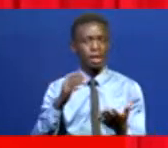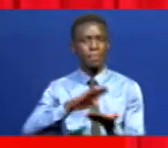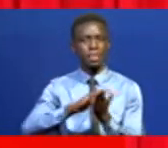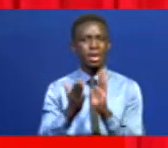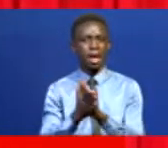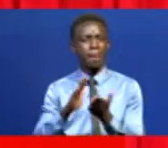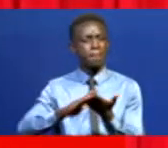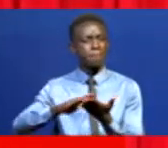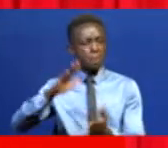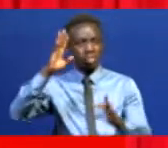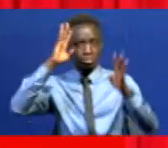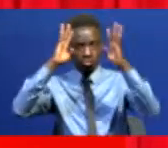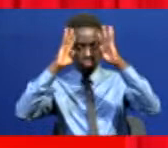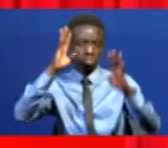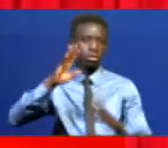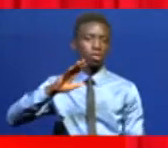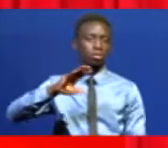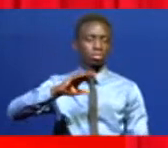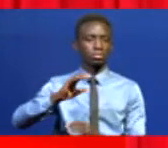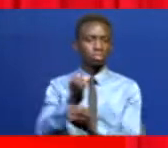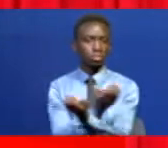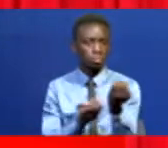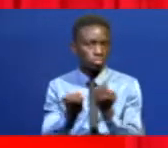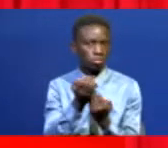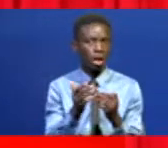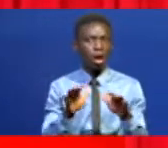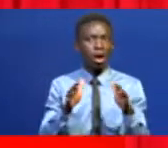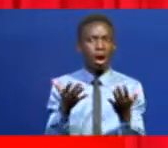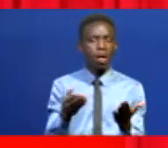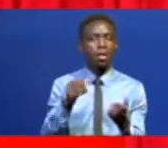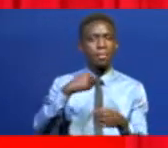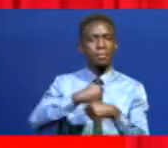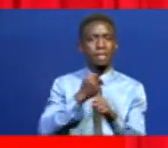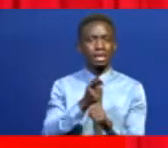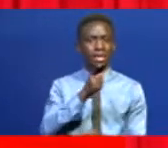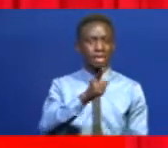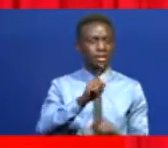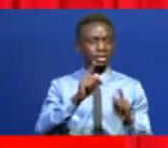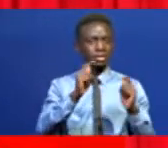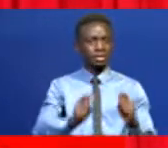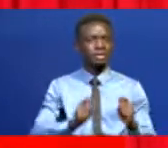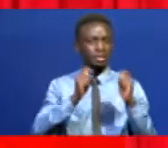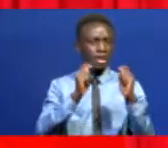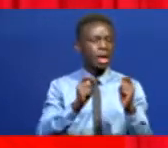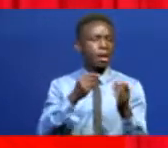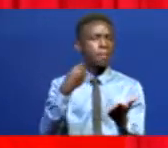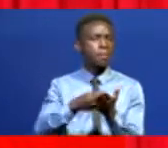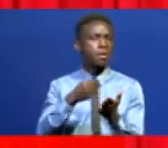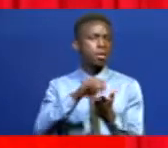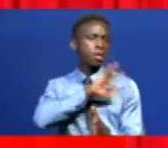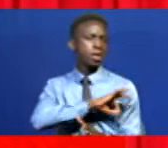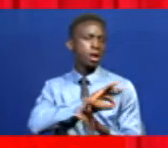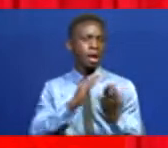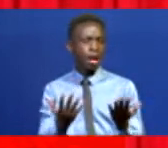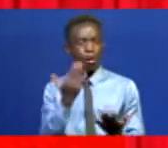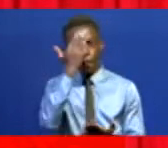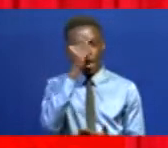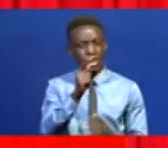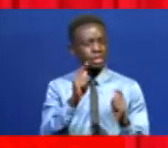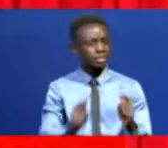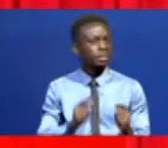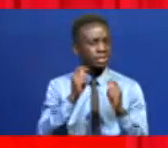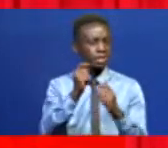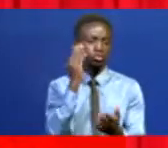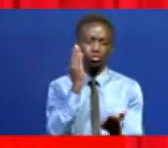and also to monetize this, because this talent is just too good. And the CPC